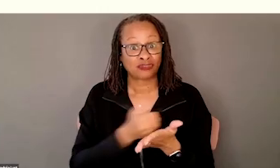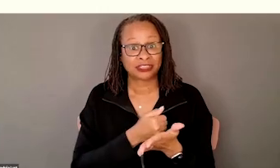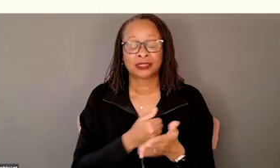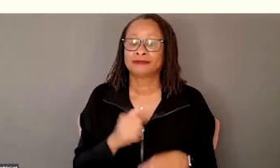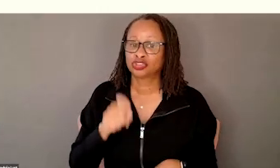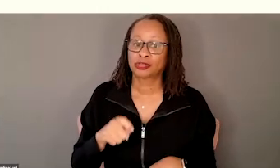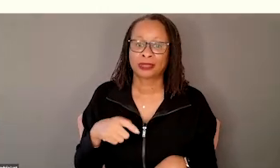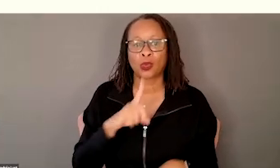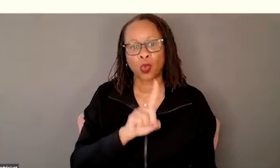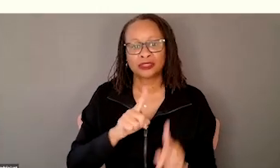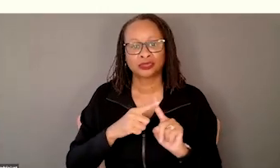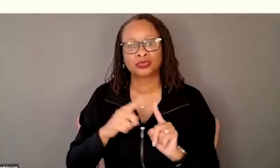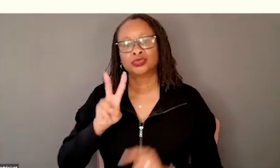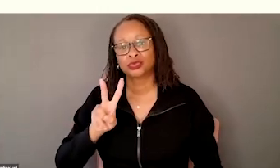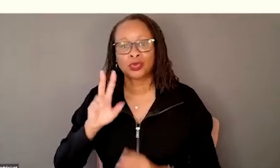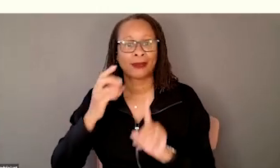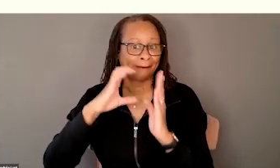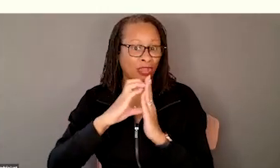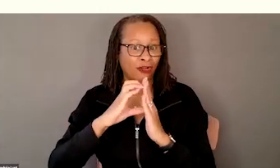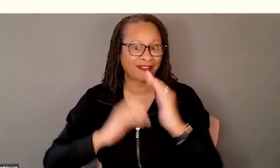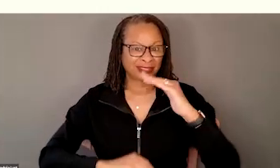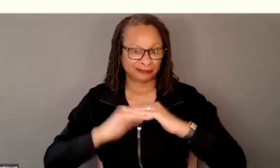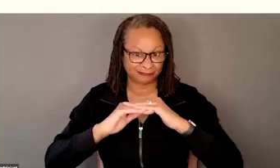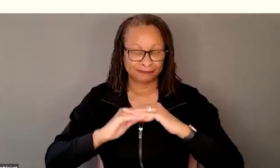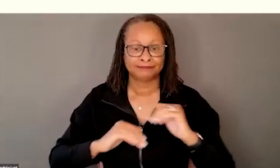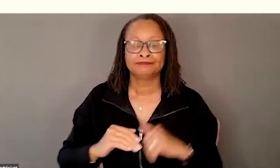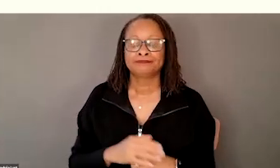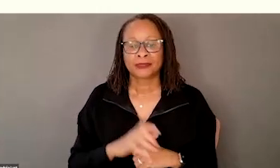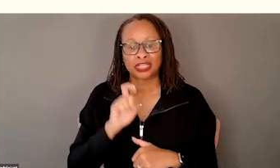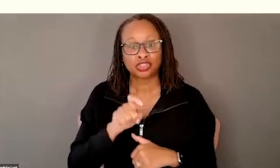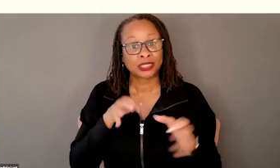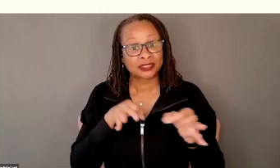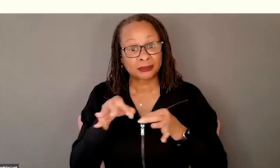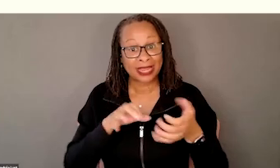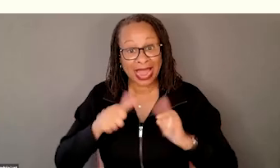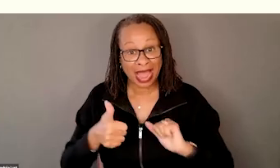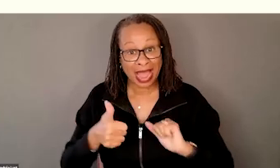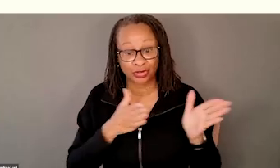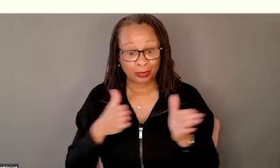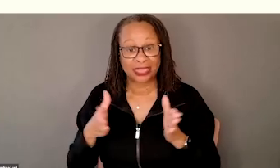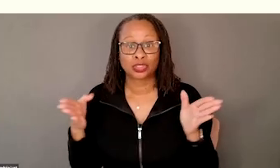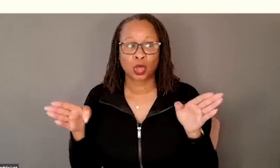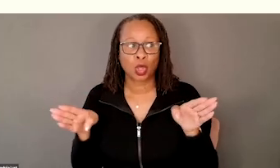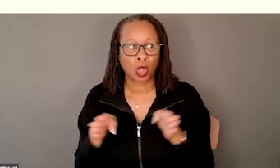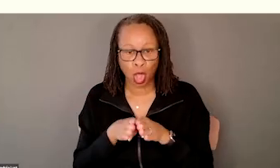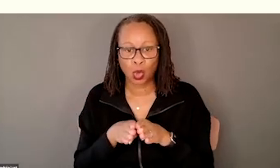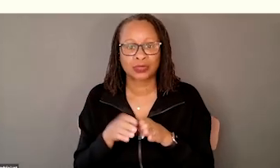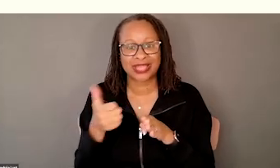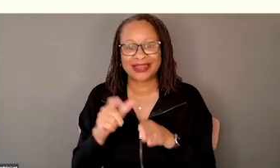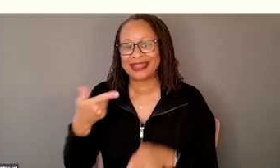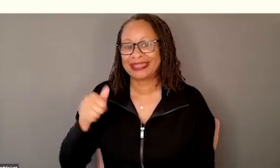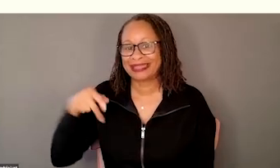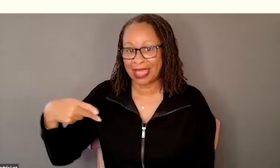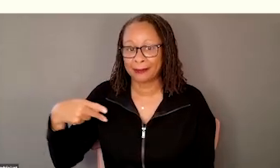two paragraphs max, and it should explain how you plan to close your gap. So you can explain all the types